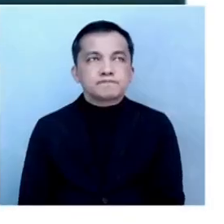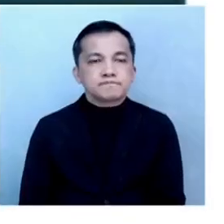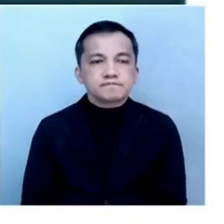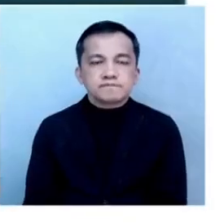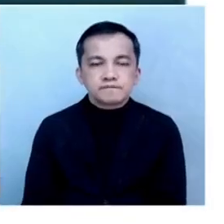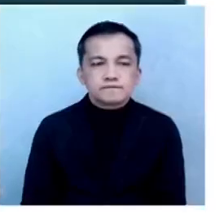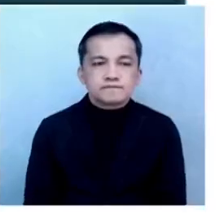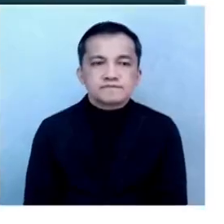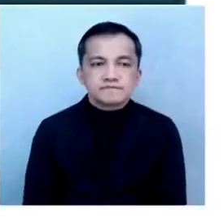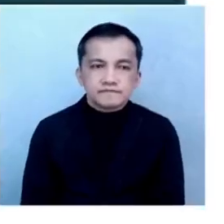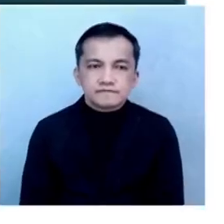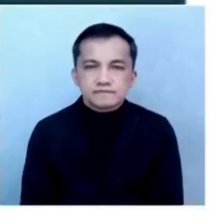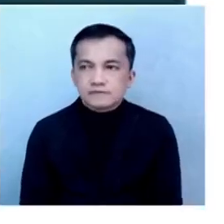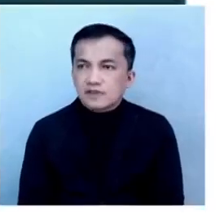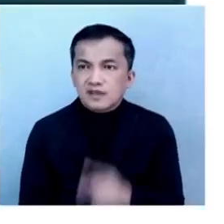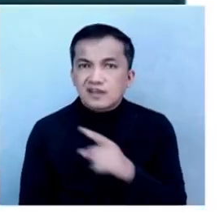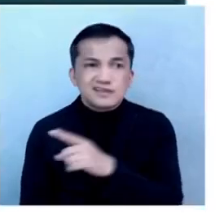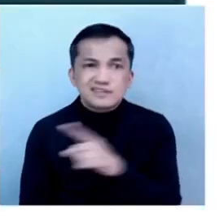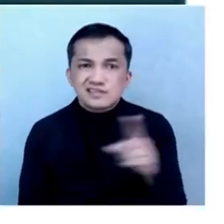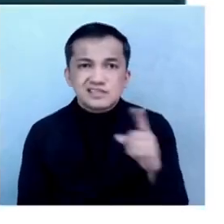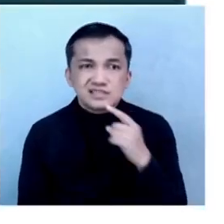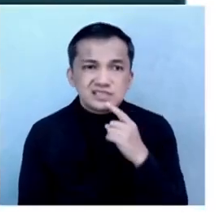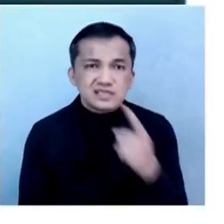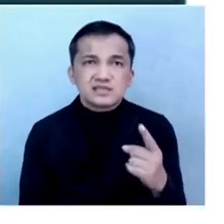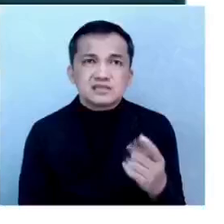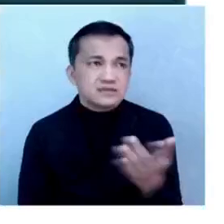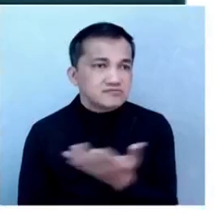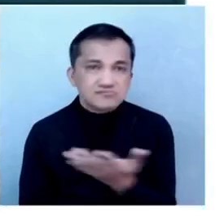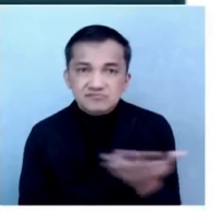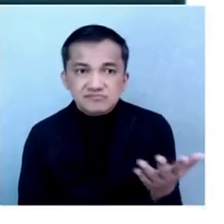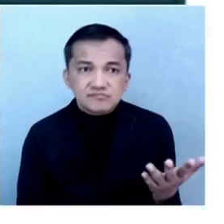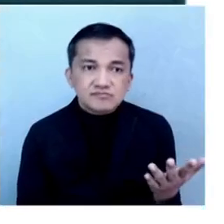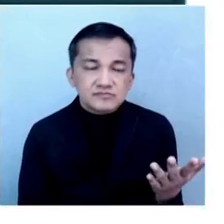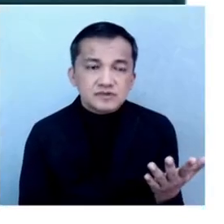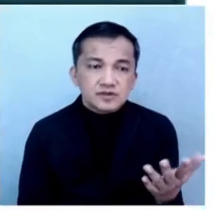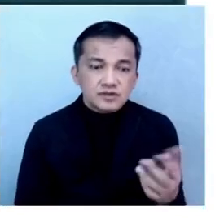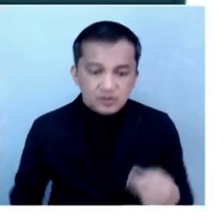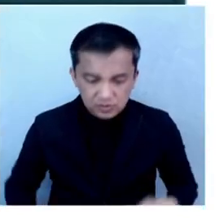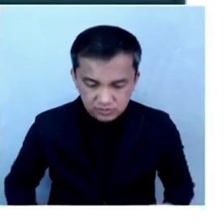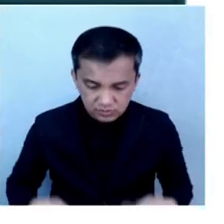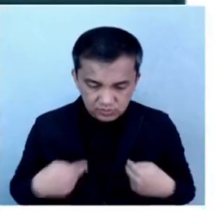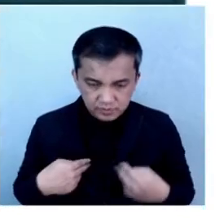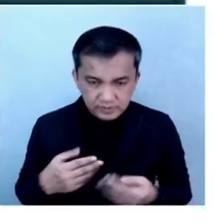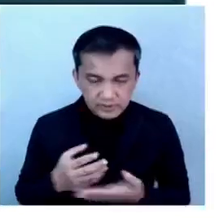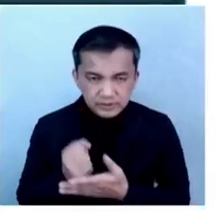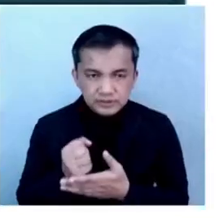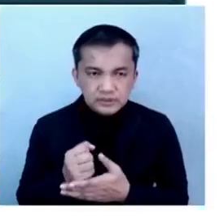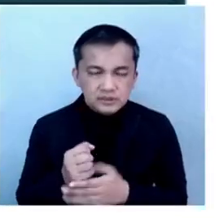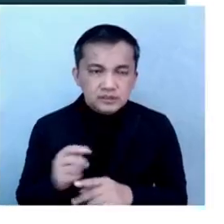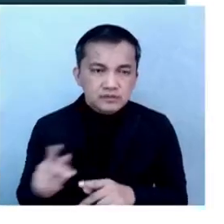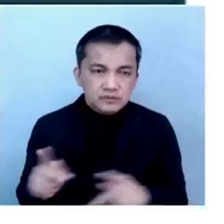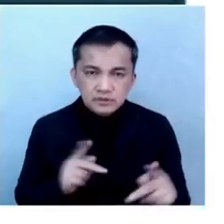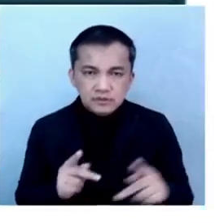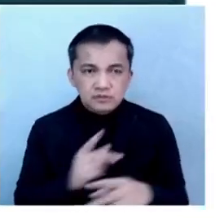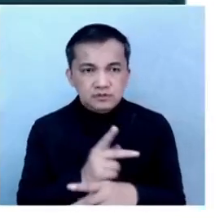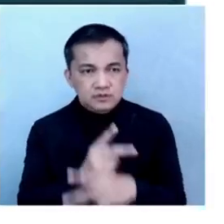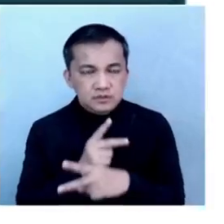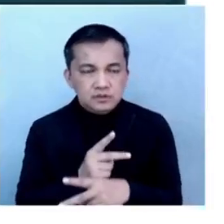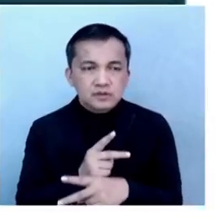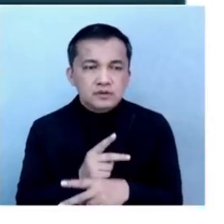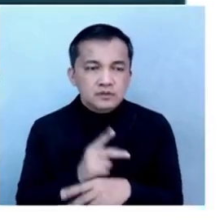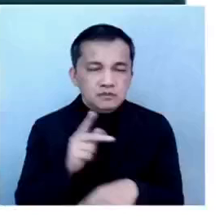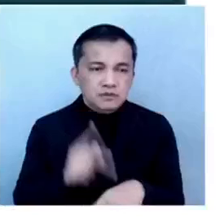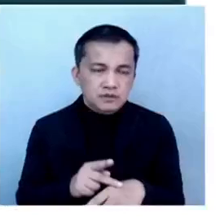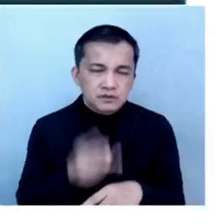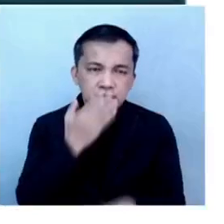They are saying that the human rights performance and protection in the Philippines is so